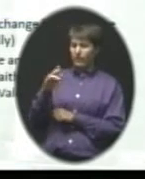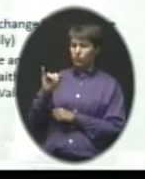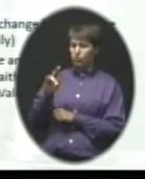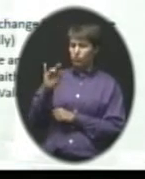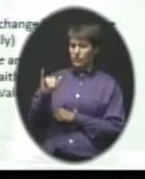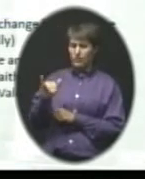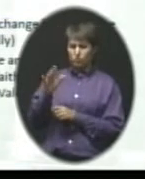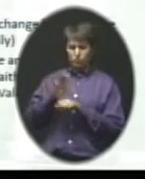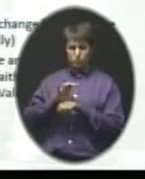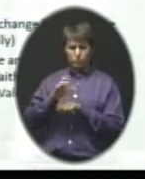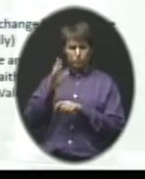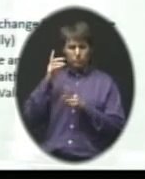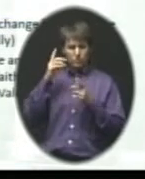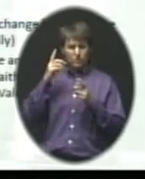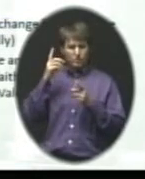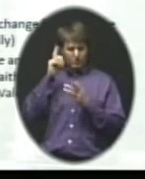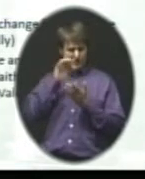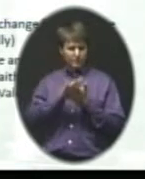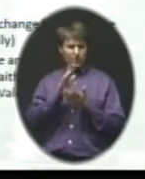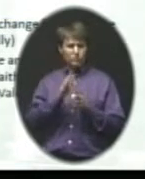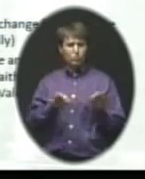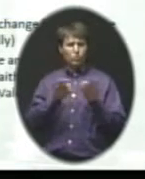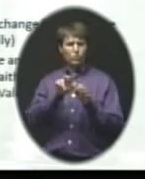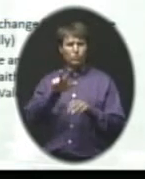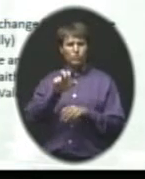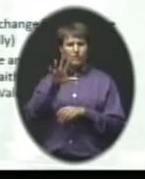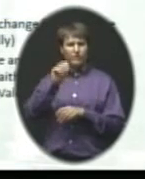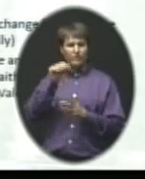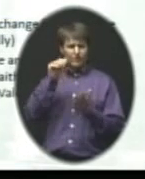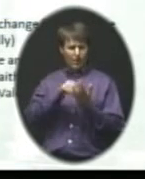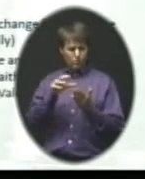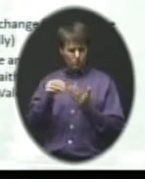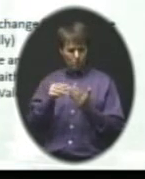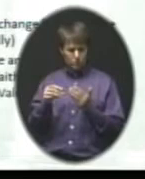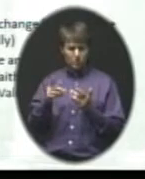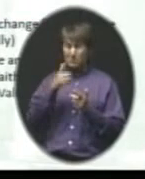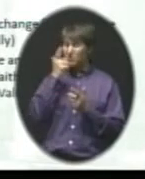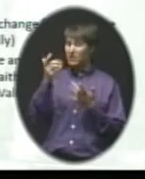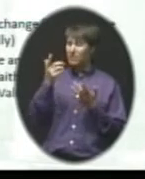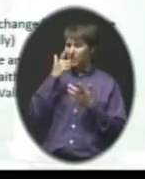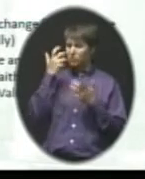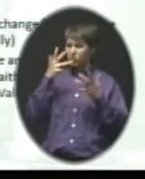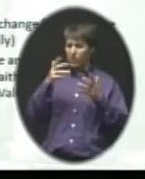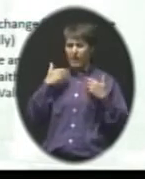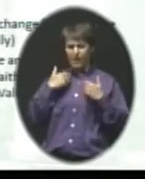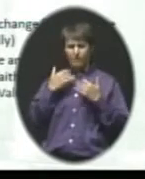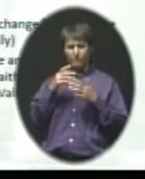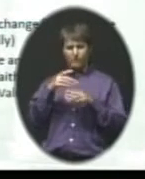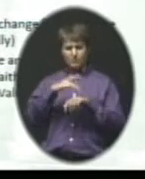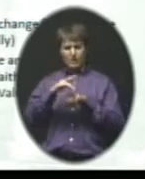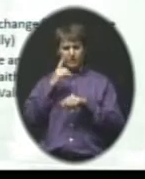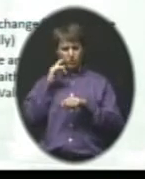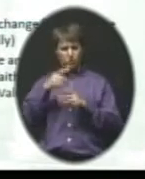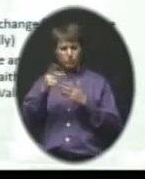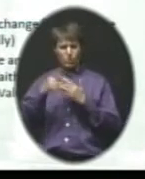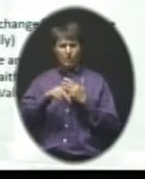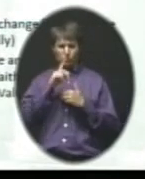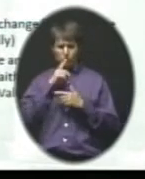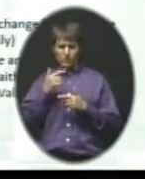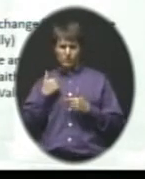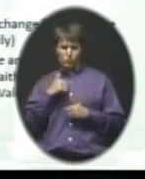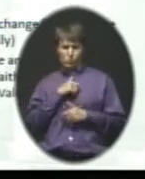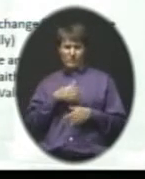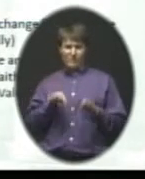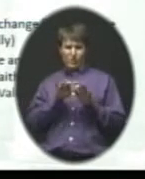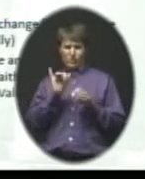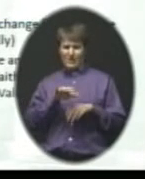valued that at $350,000. However, because we have existing space for those programs, we really value that at zero,